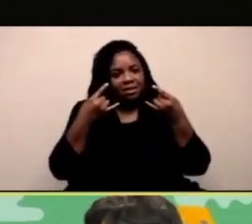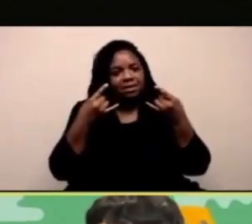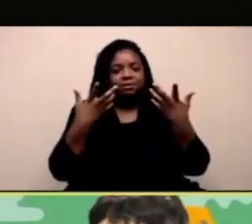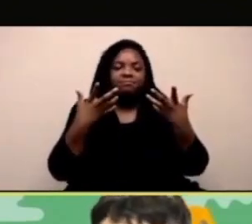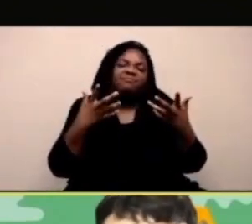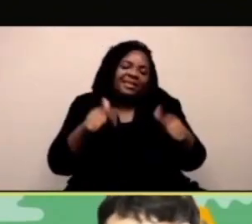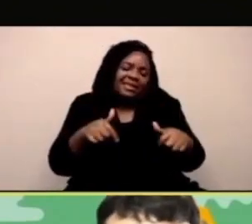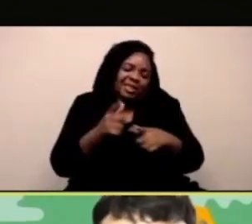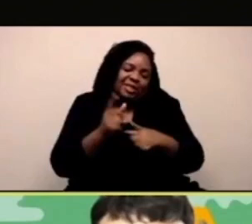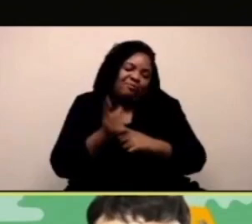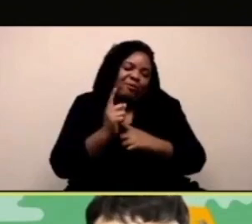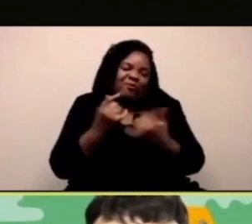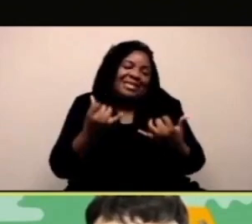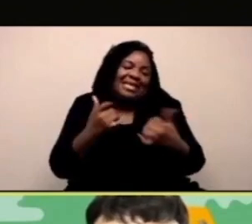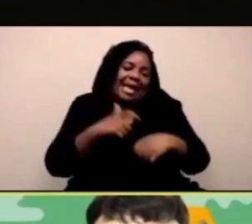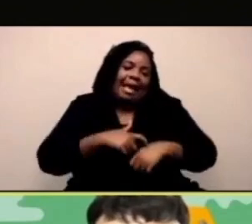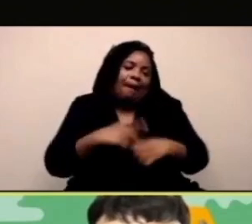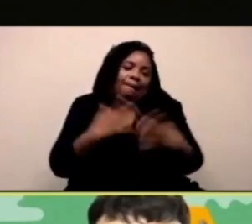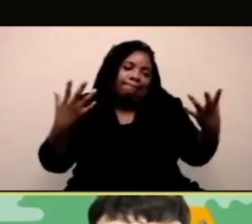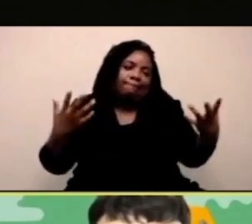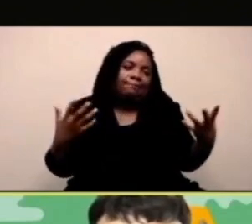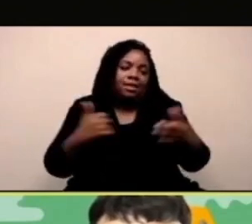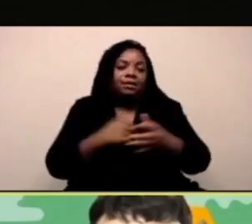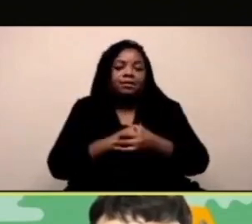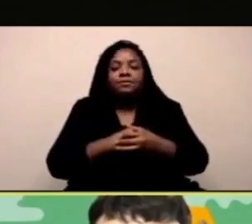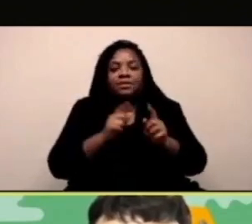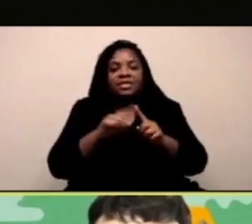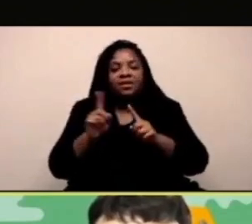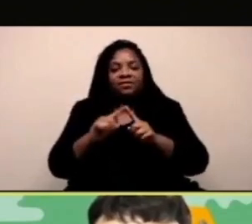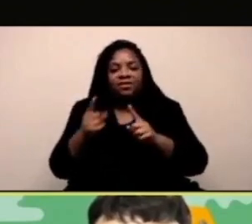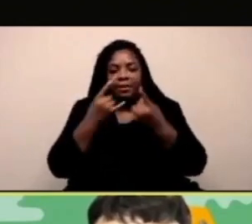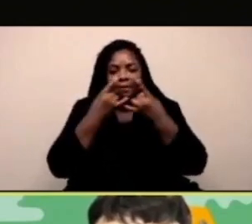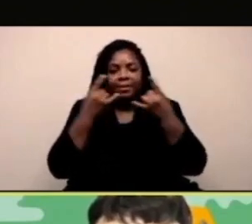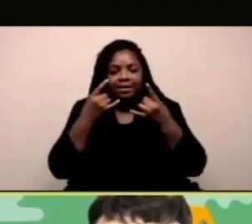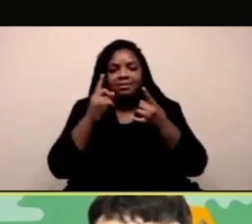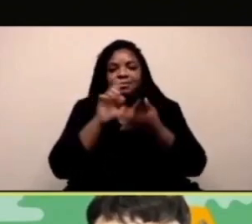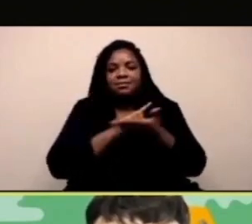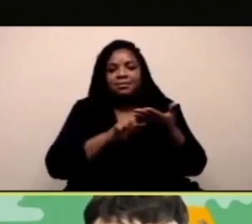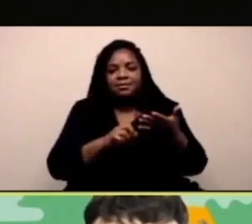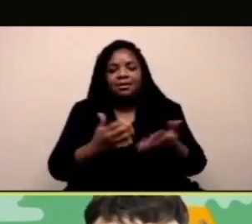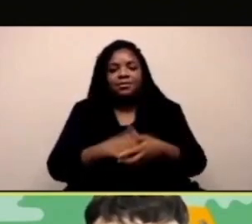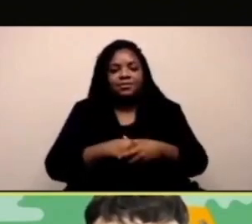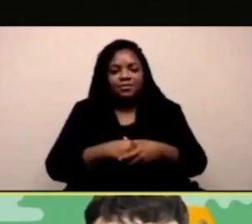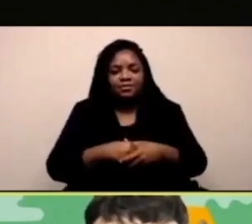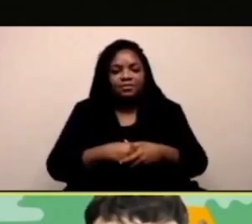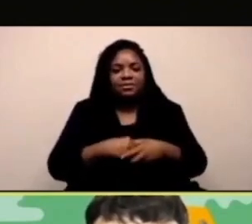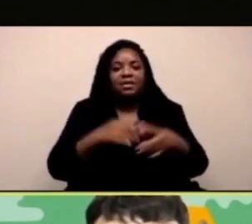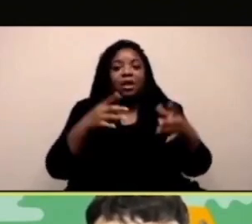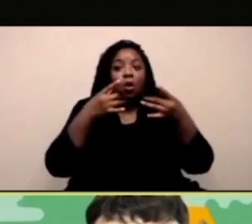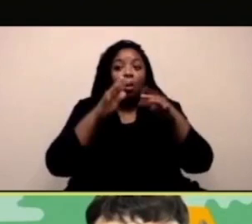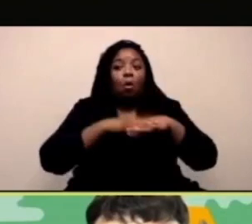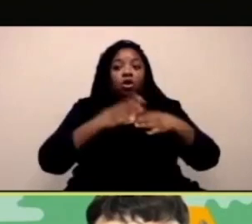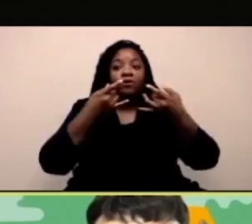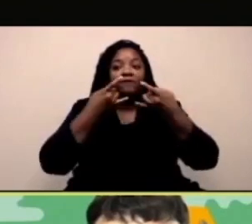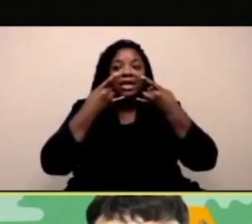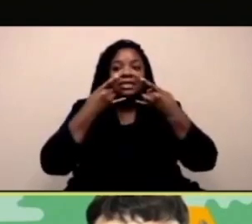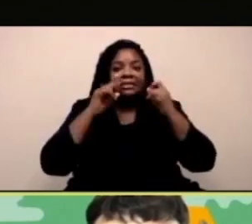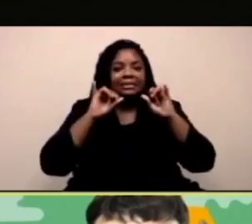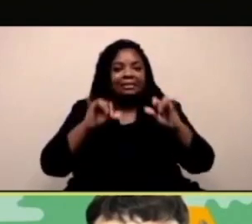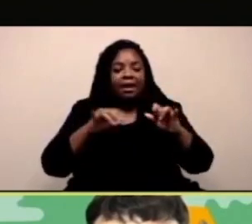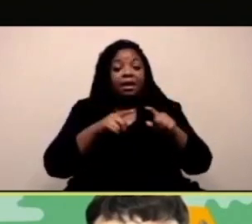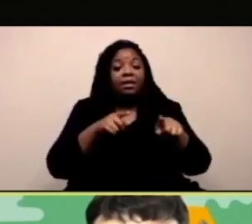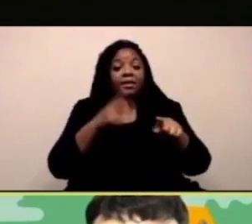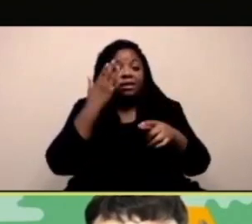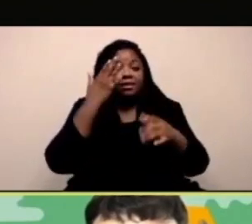moment kind of project. Different mask designs that stick to your face. And